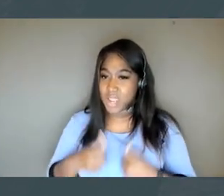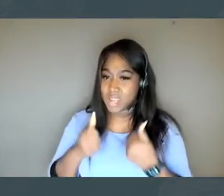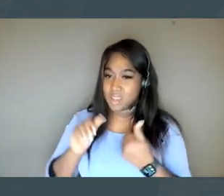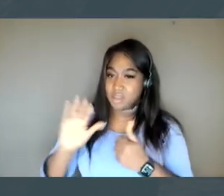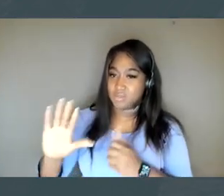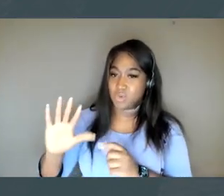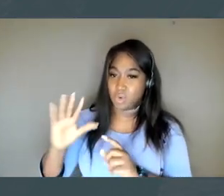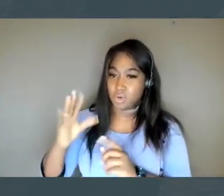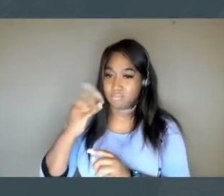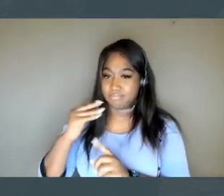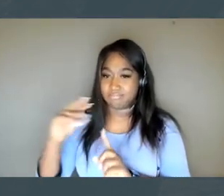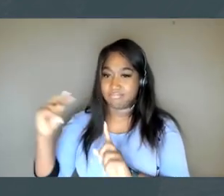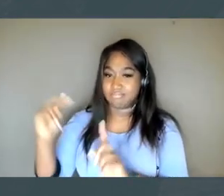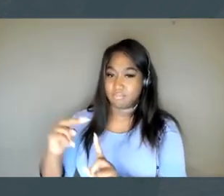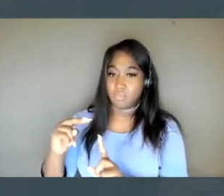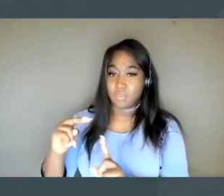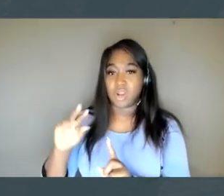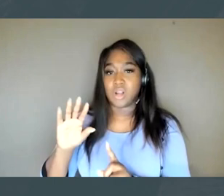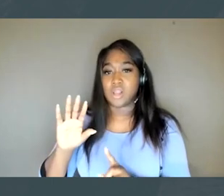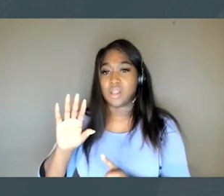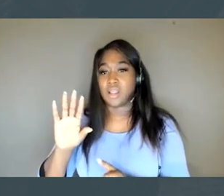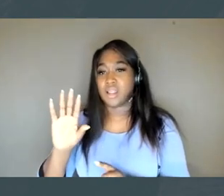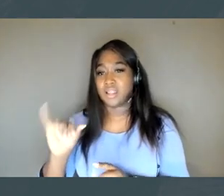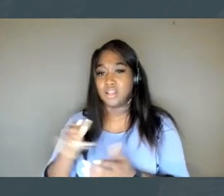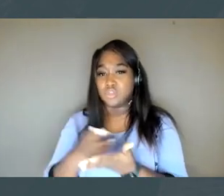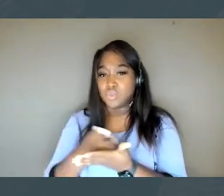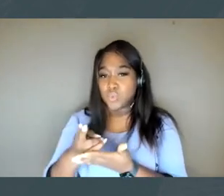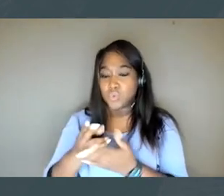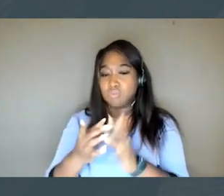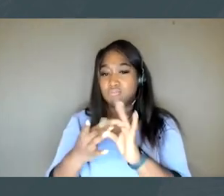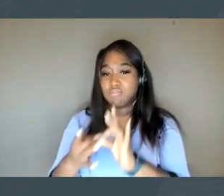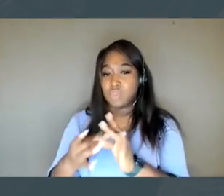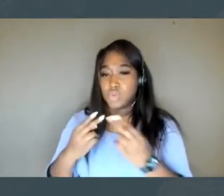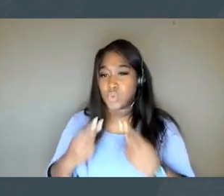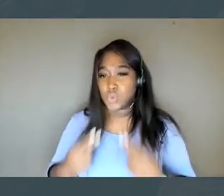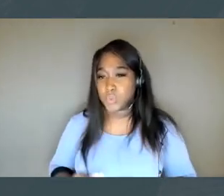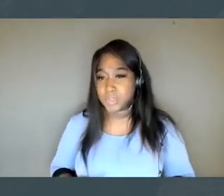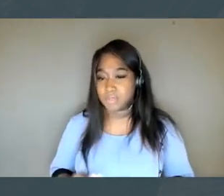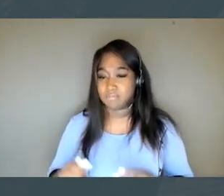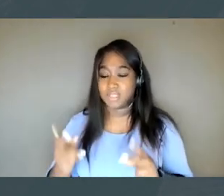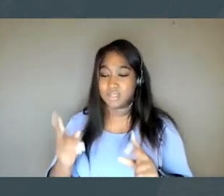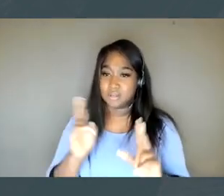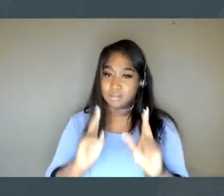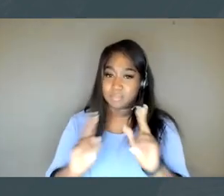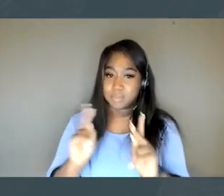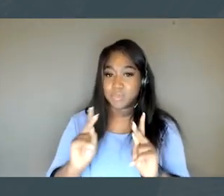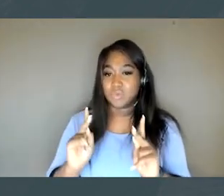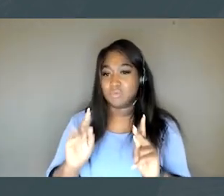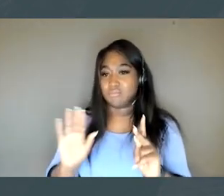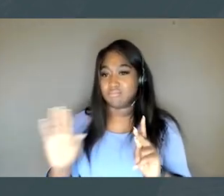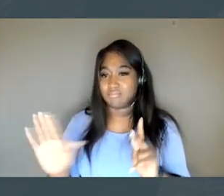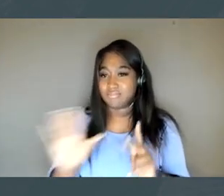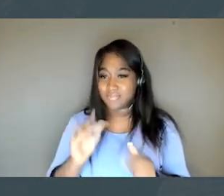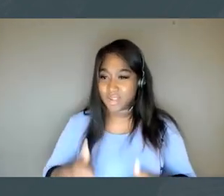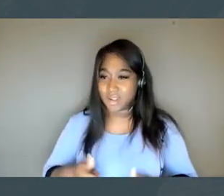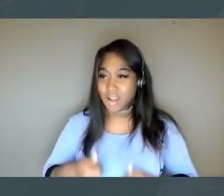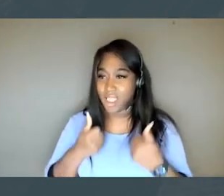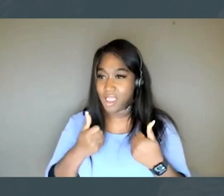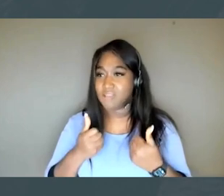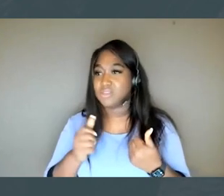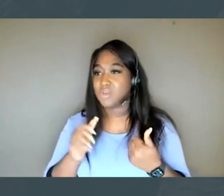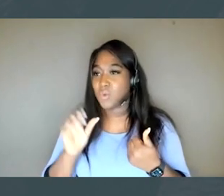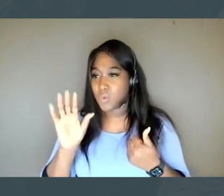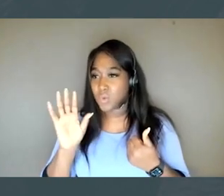those truth about human beings and human, you know, lives. So I think that it's just a